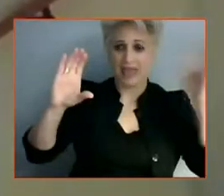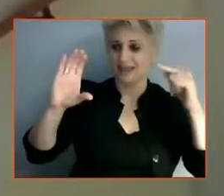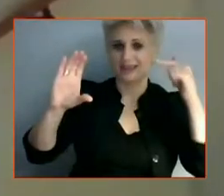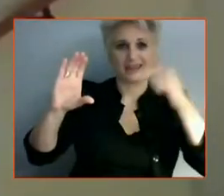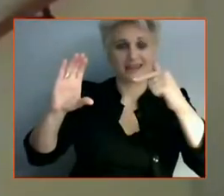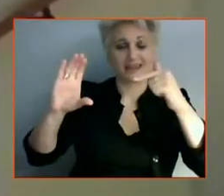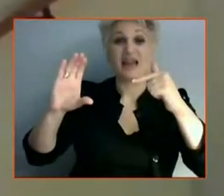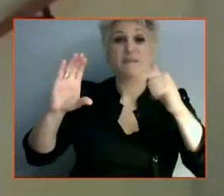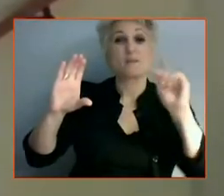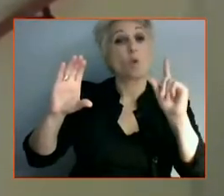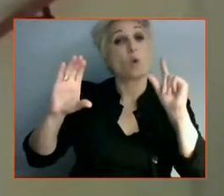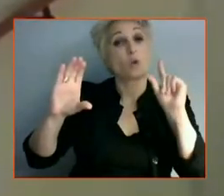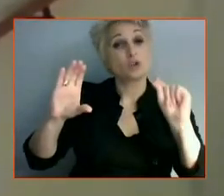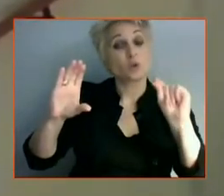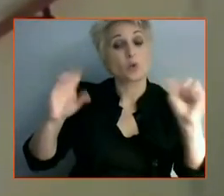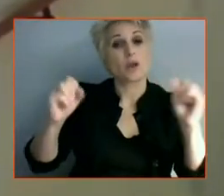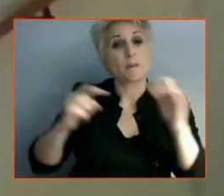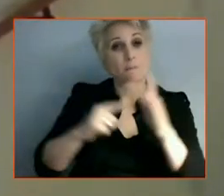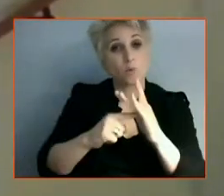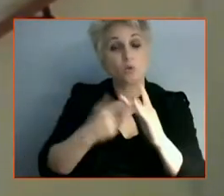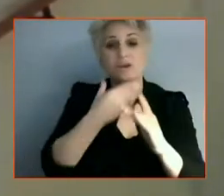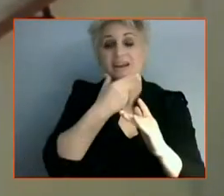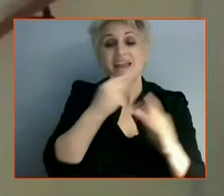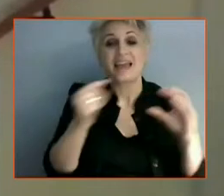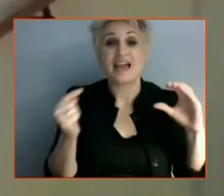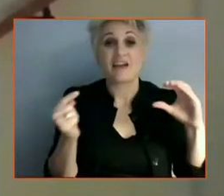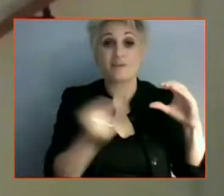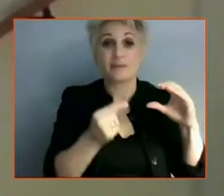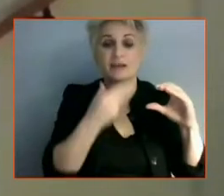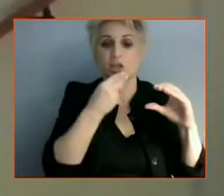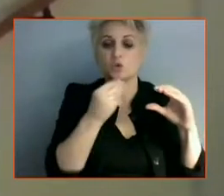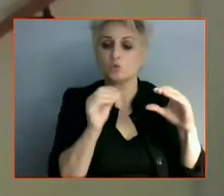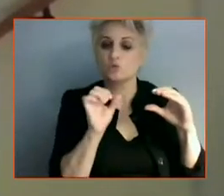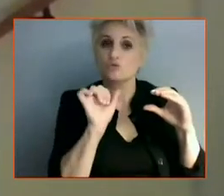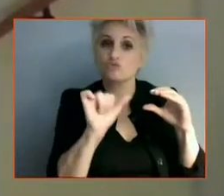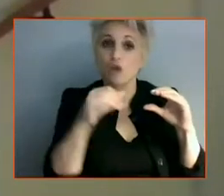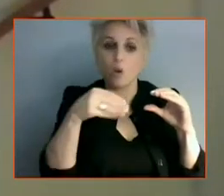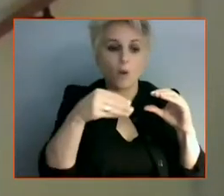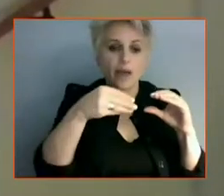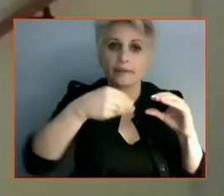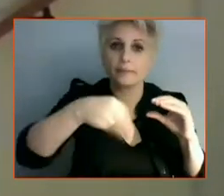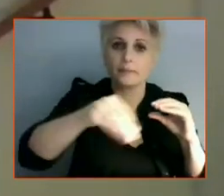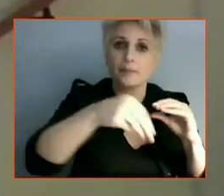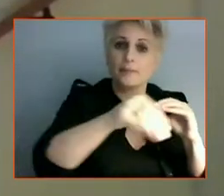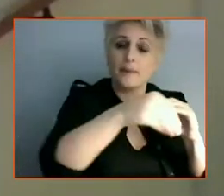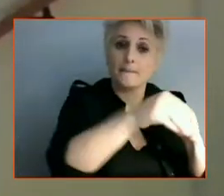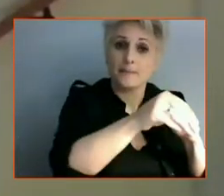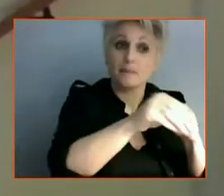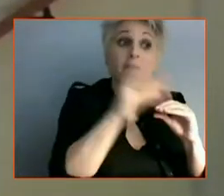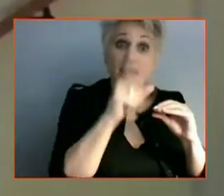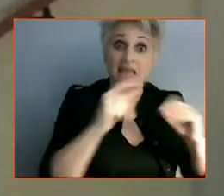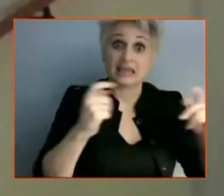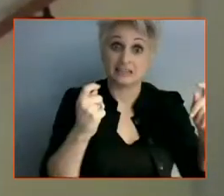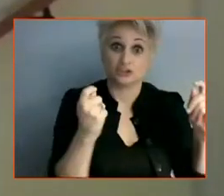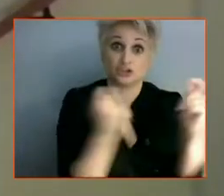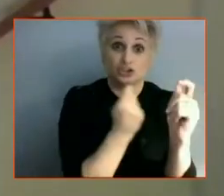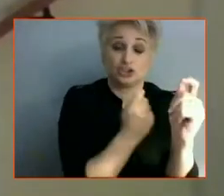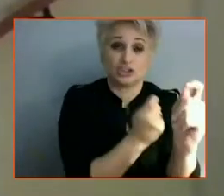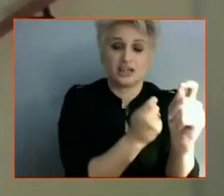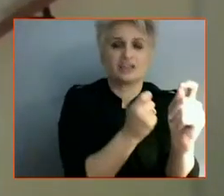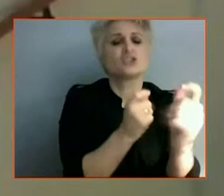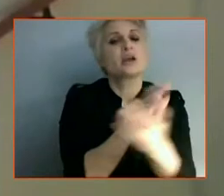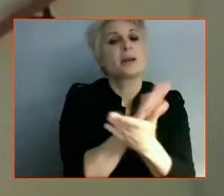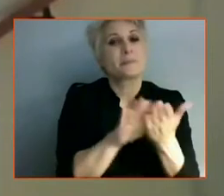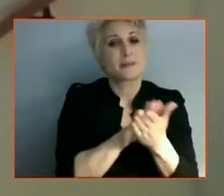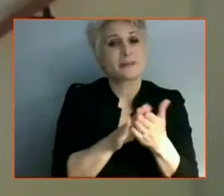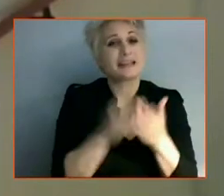used correctly, there is a chance to create rejuvenating change. That takes careful planning and consultation, but as always with the